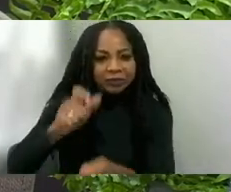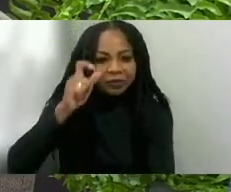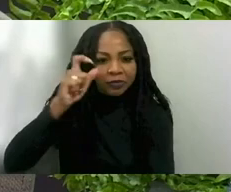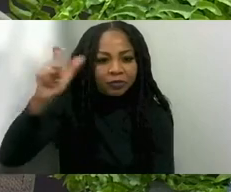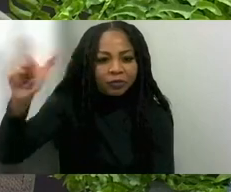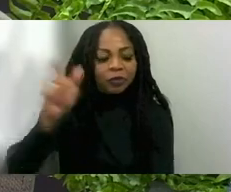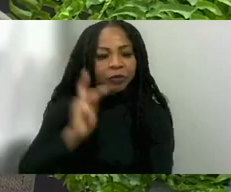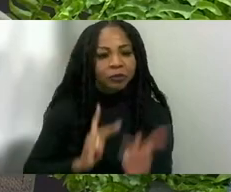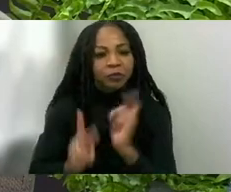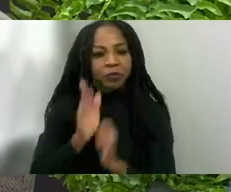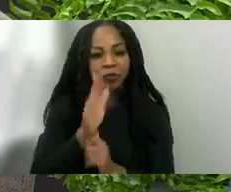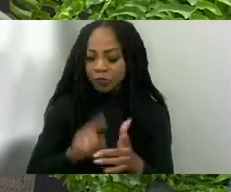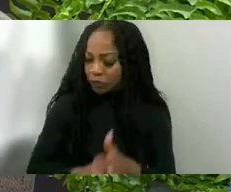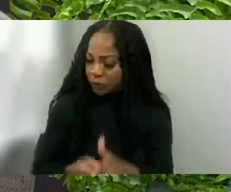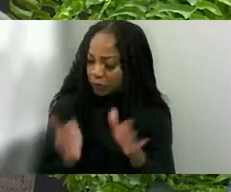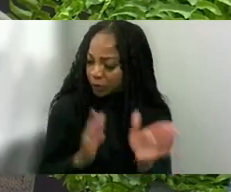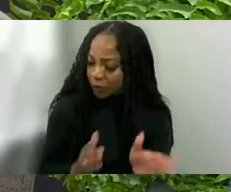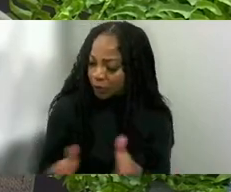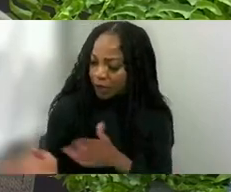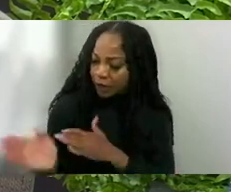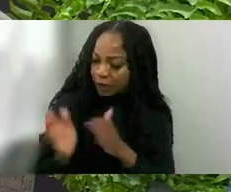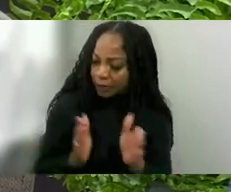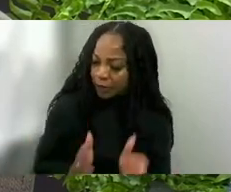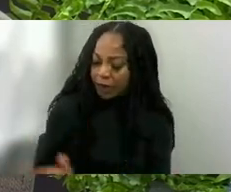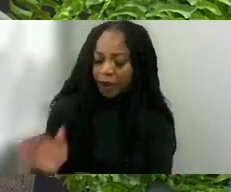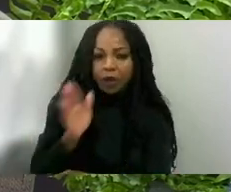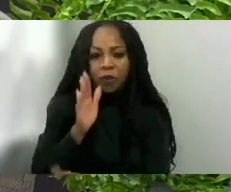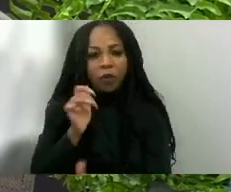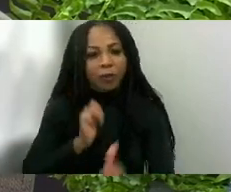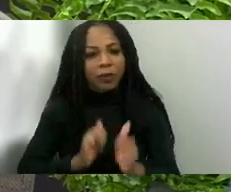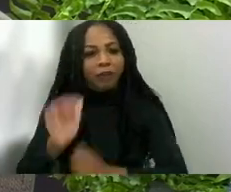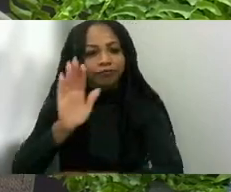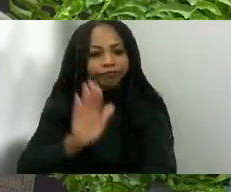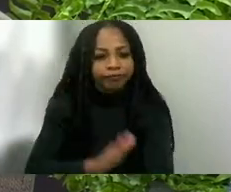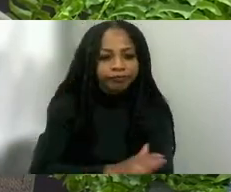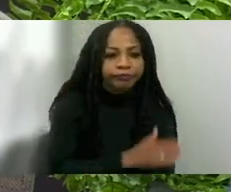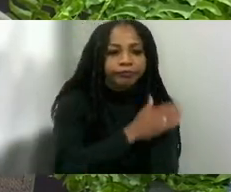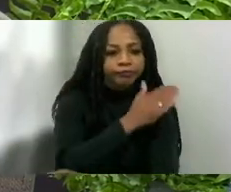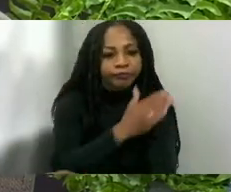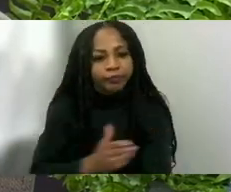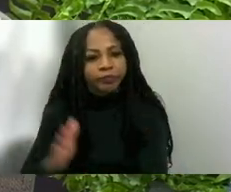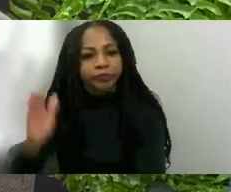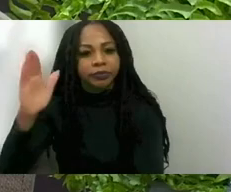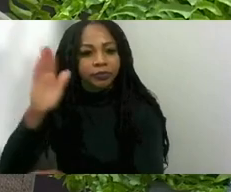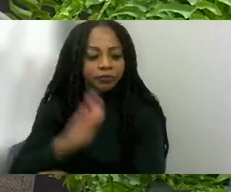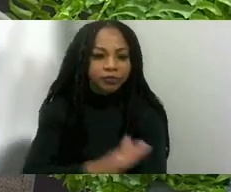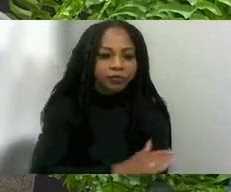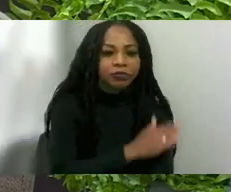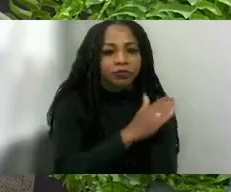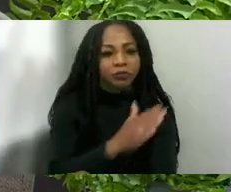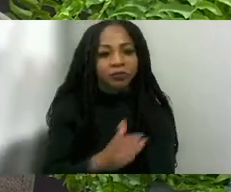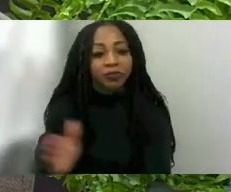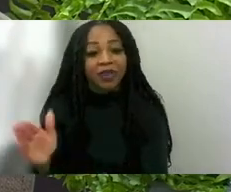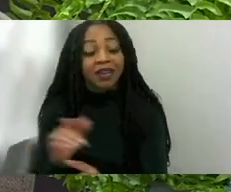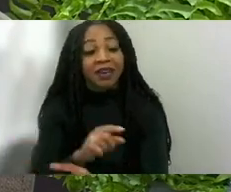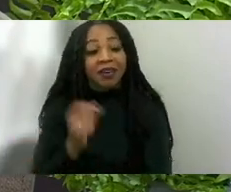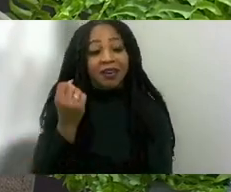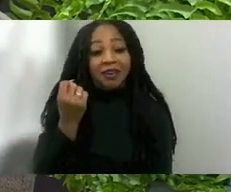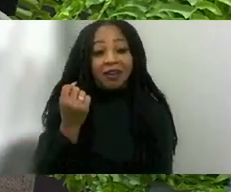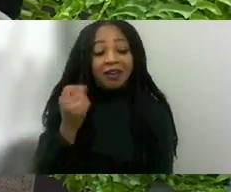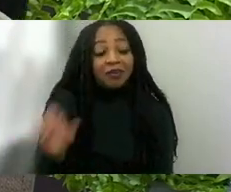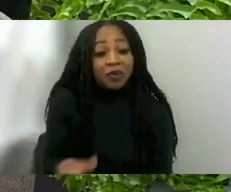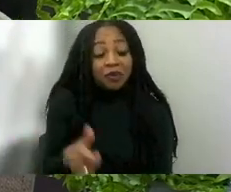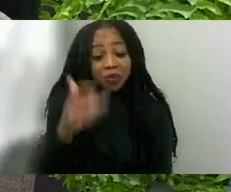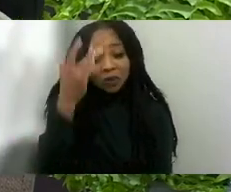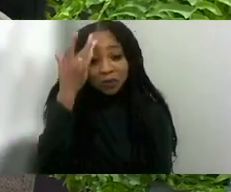start preparing themselves and they would sing this syllabic song. And what's so clever is there's